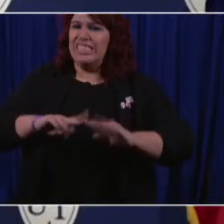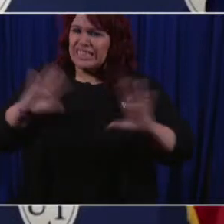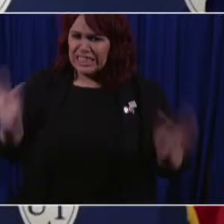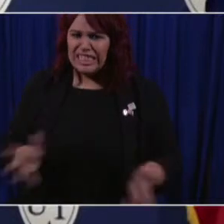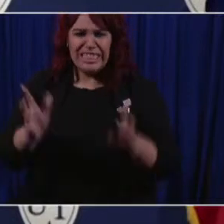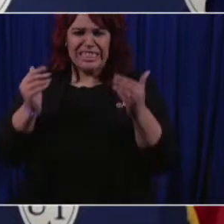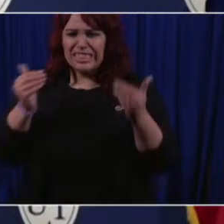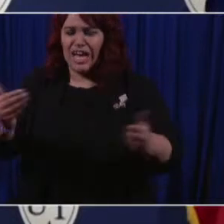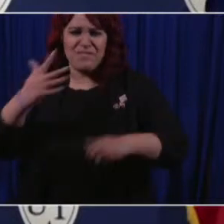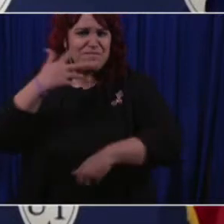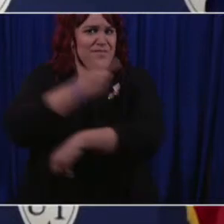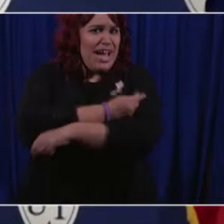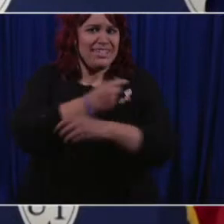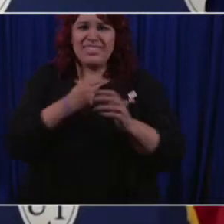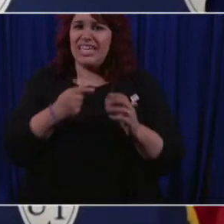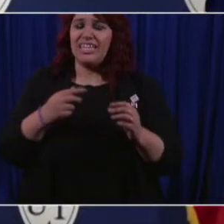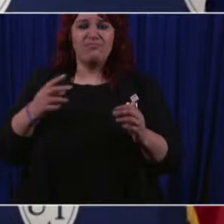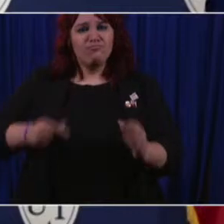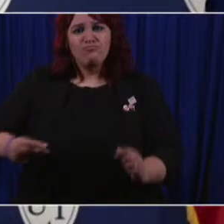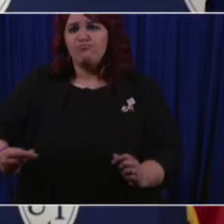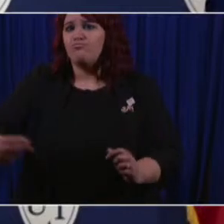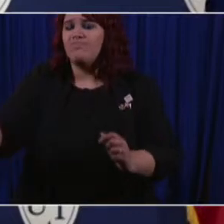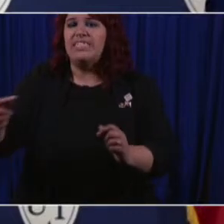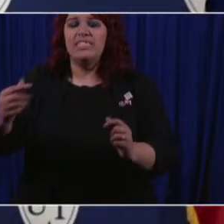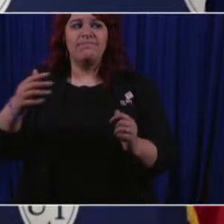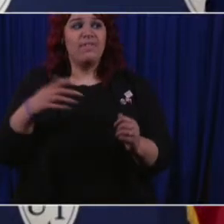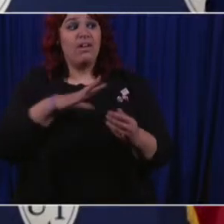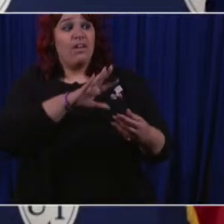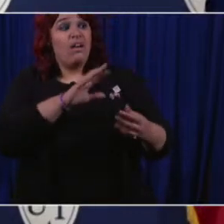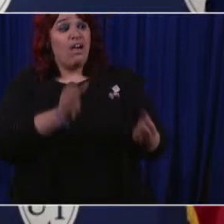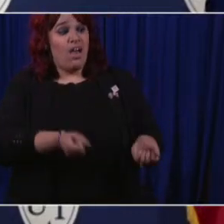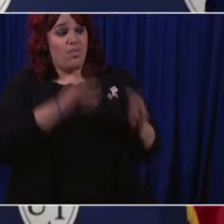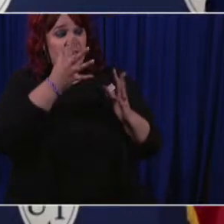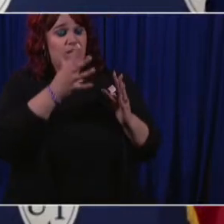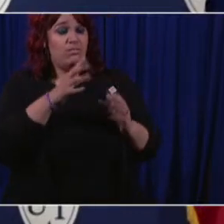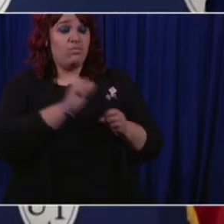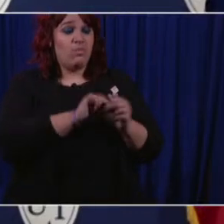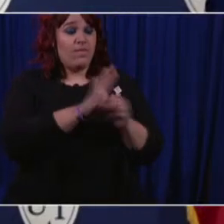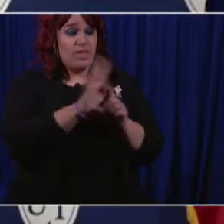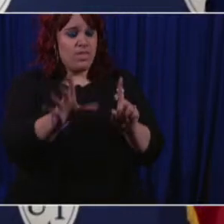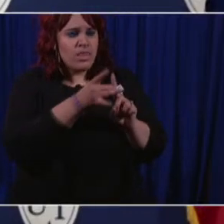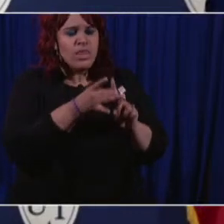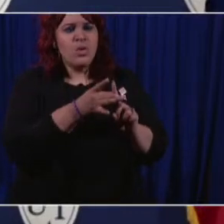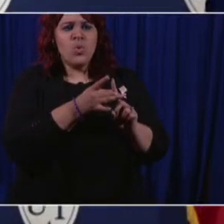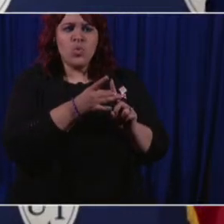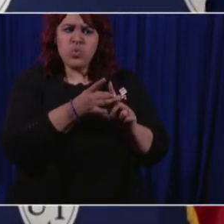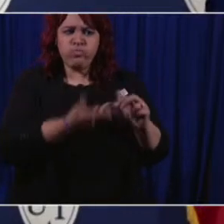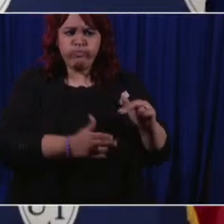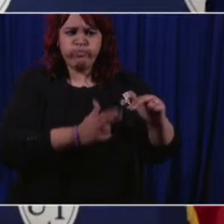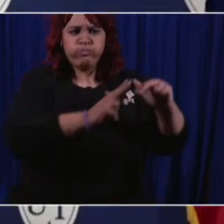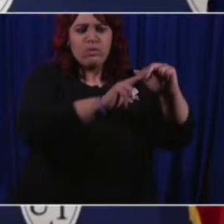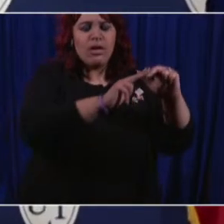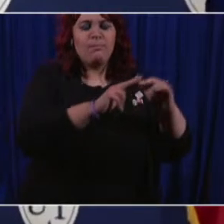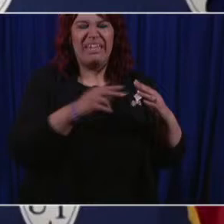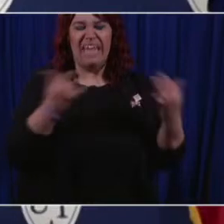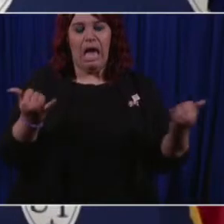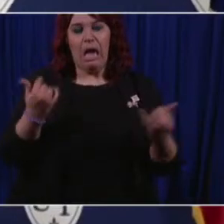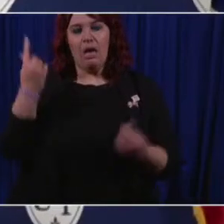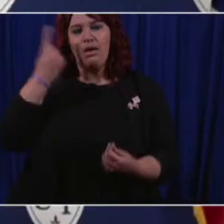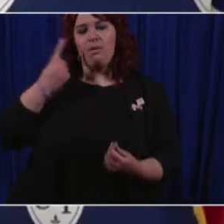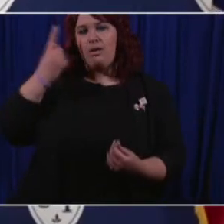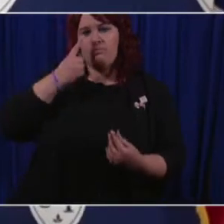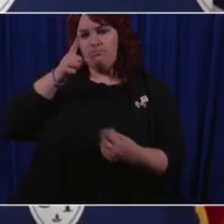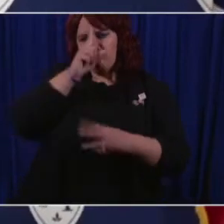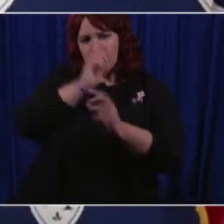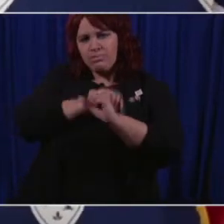at the numbers with COVID right now. So much is open compared to a few months ago, but do you have a projection, just looking at all the